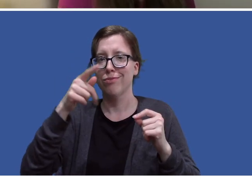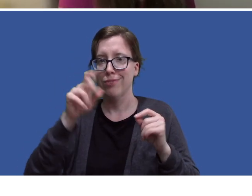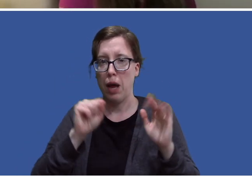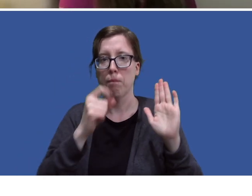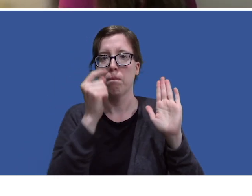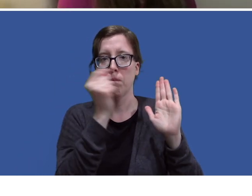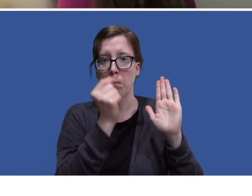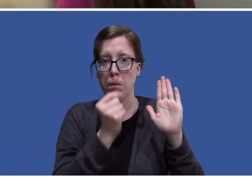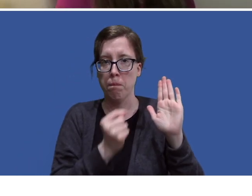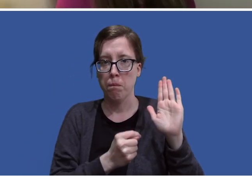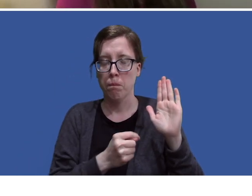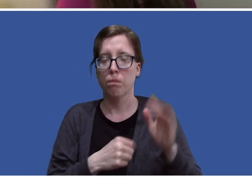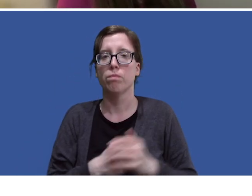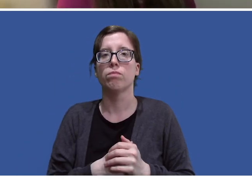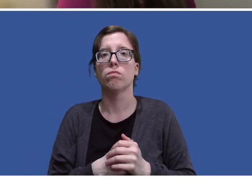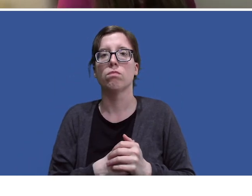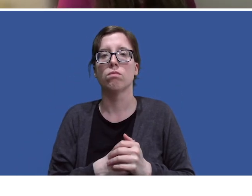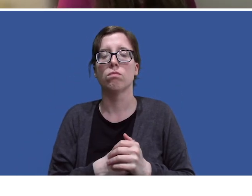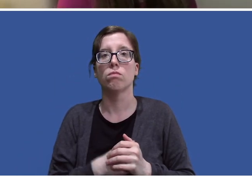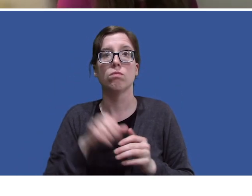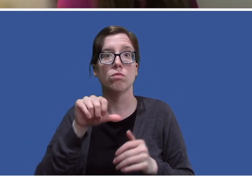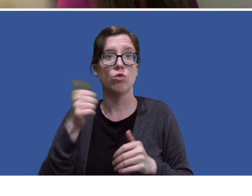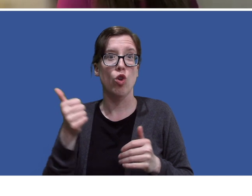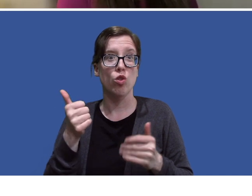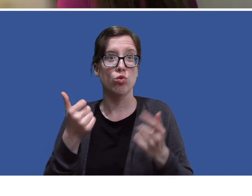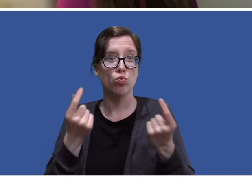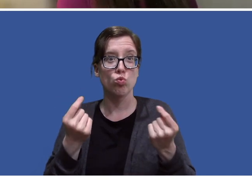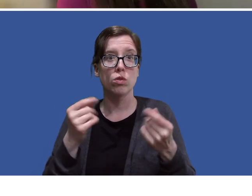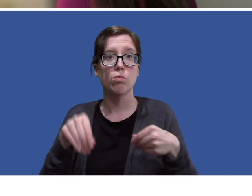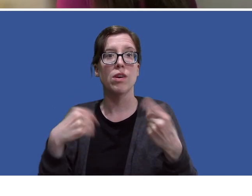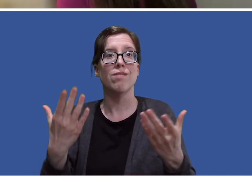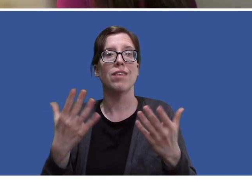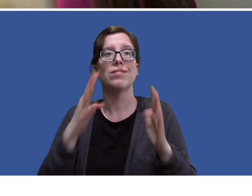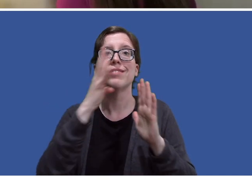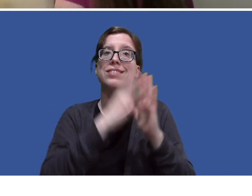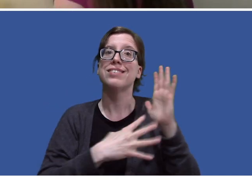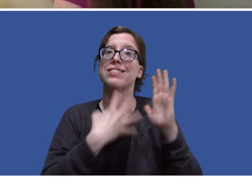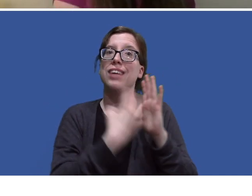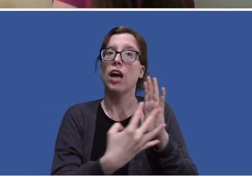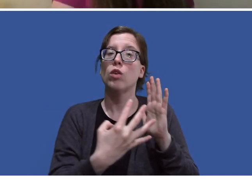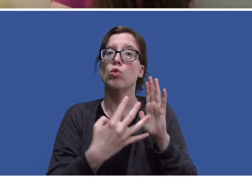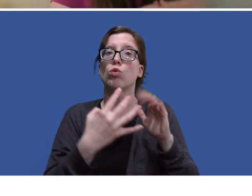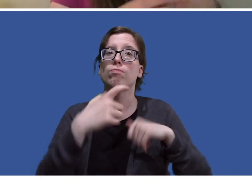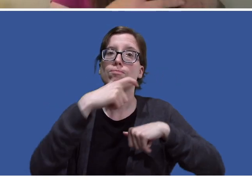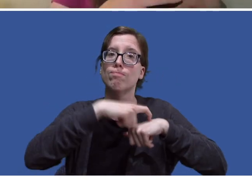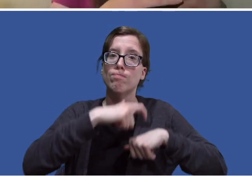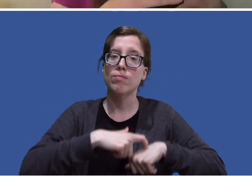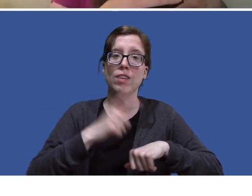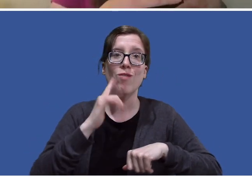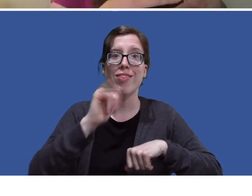of that day or that week's events. Have the student